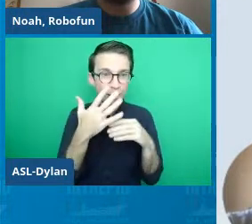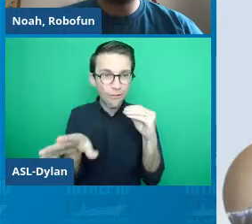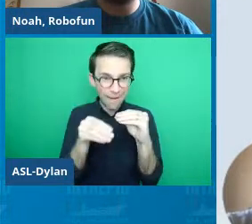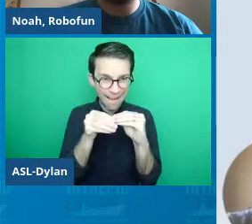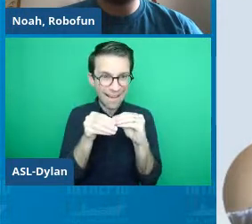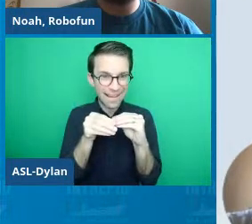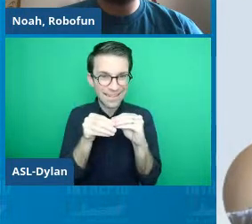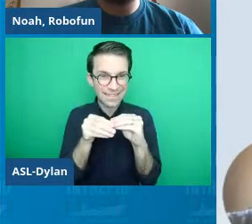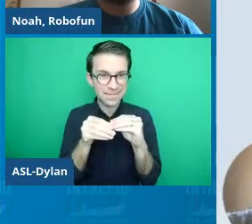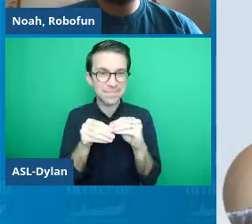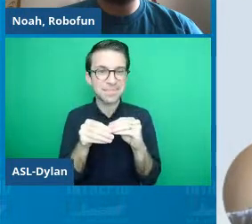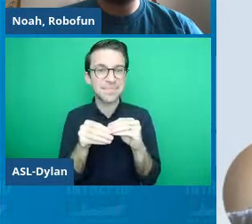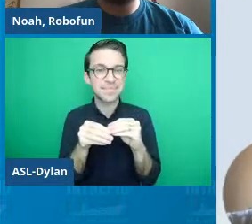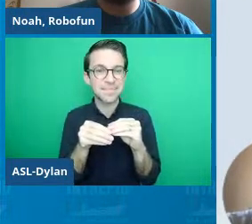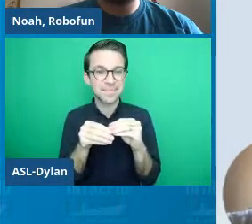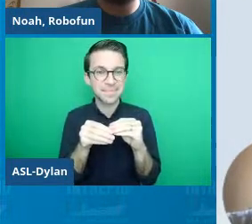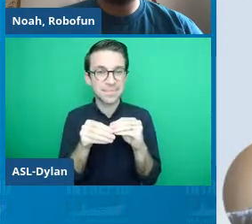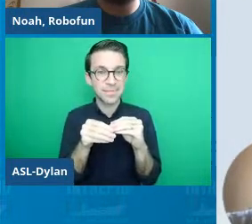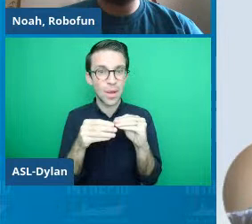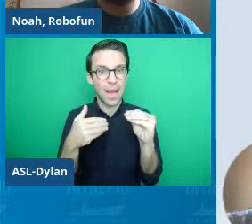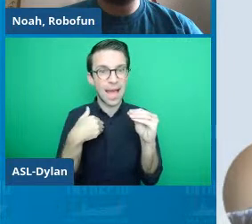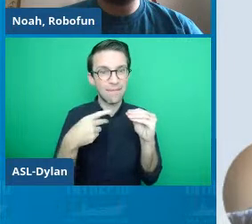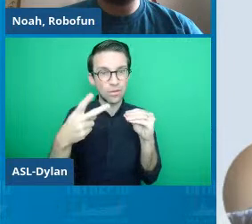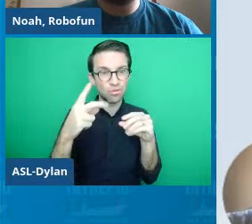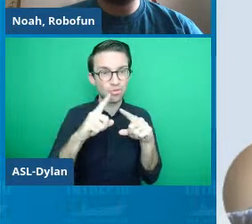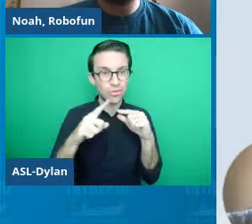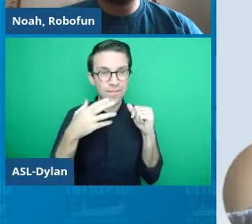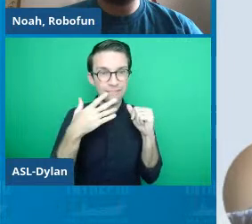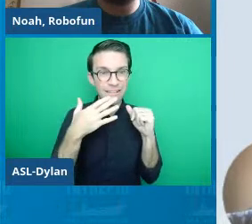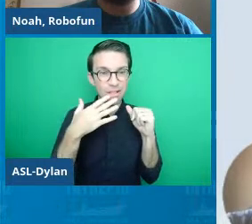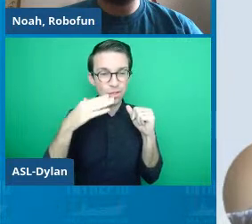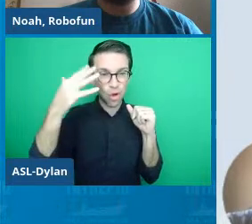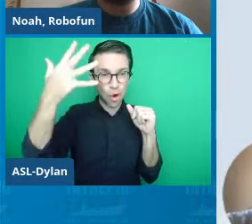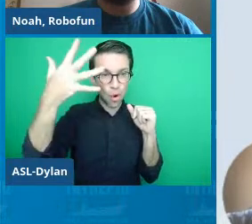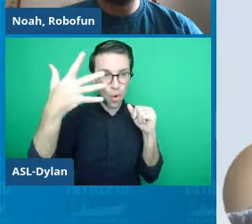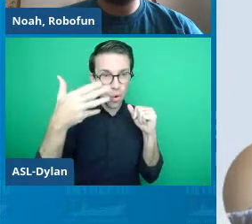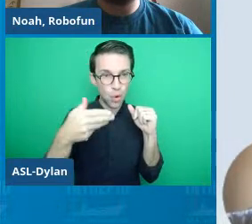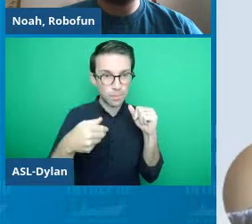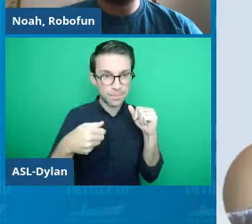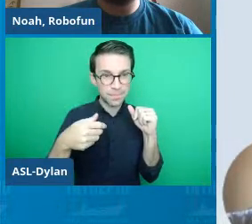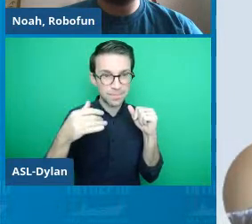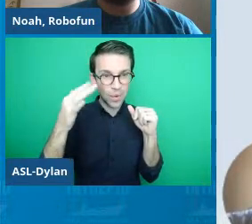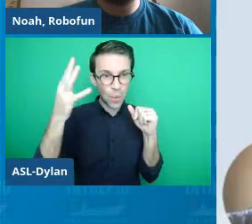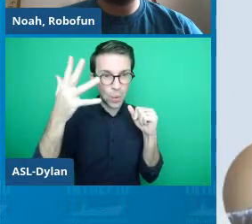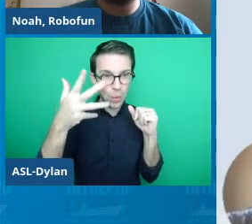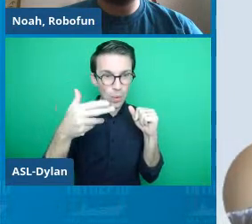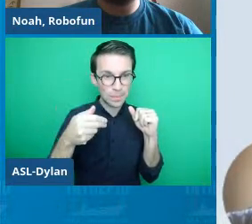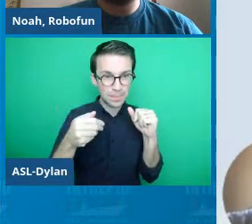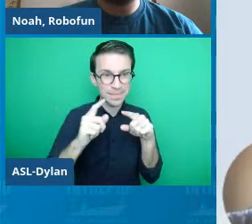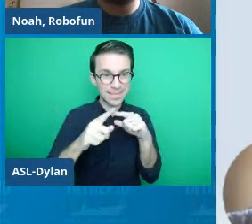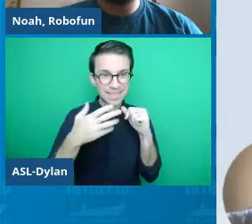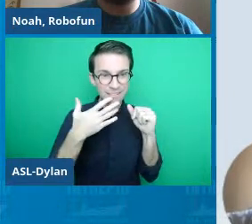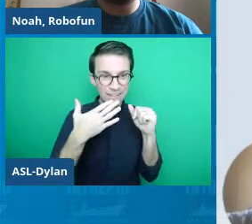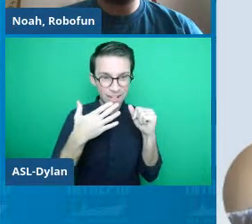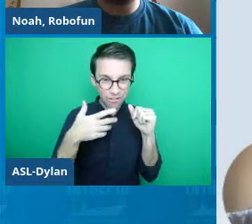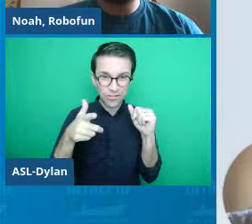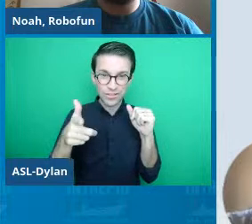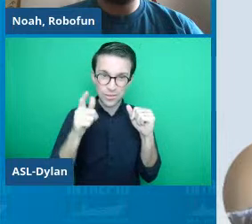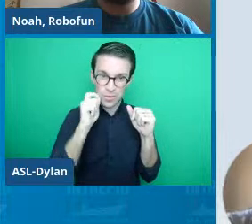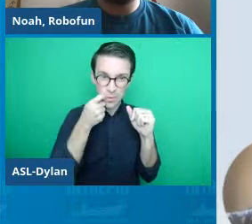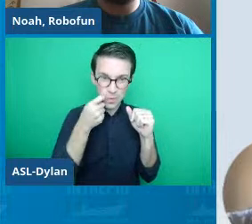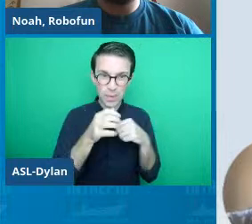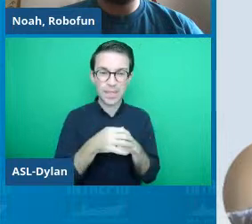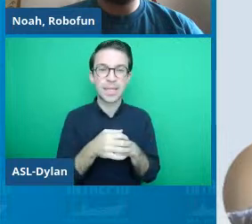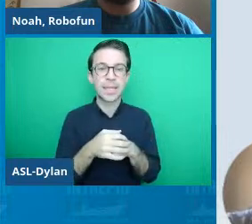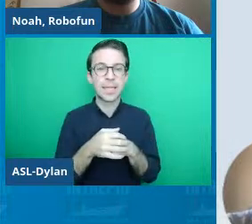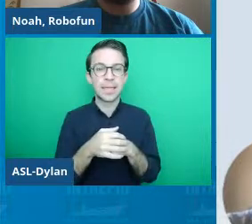feature to divide the colors. So I can give it pretty cool color scheme. Then I think I want to